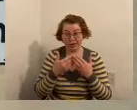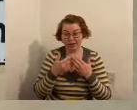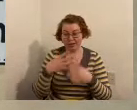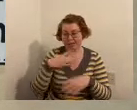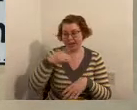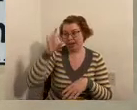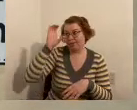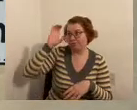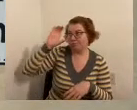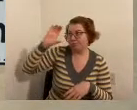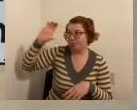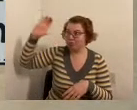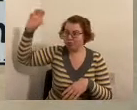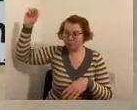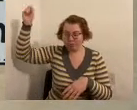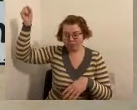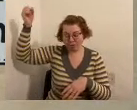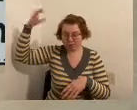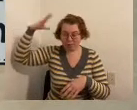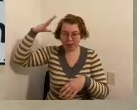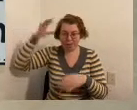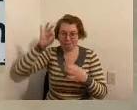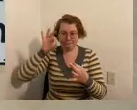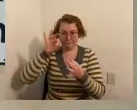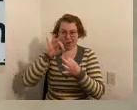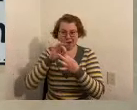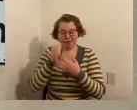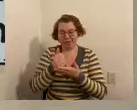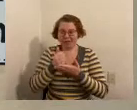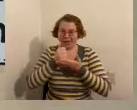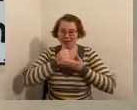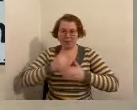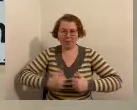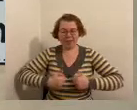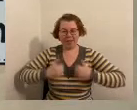environment. Maybe the sunlight is just enough to help them live.